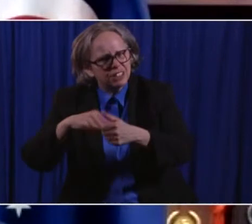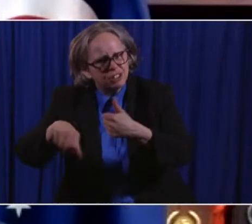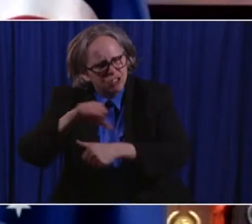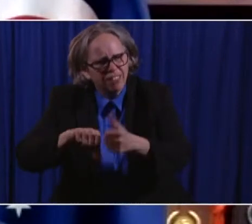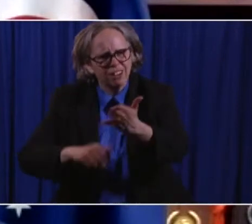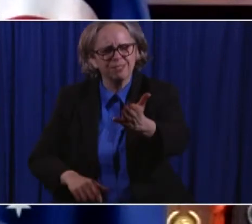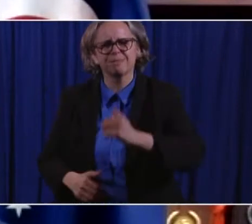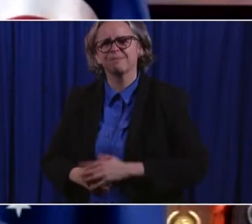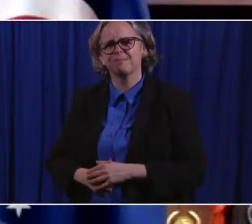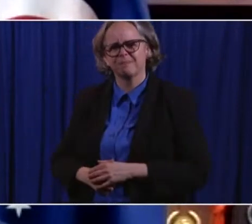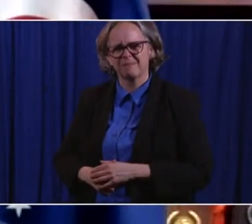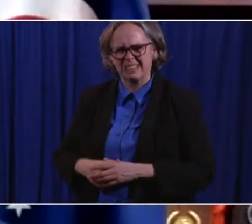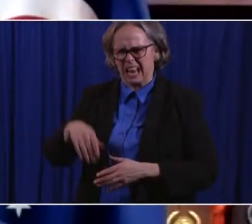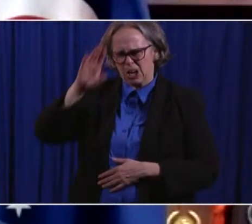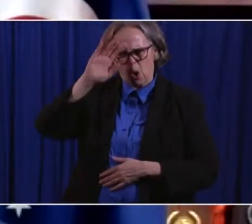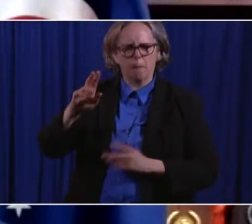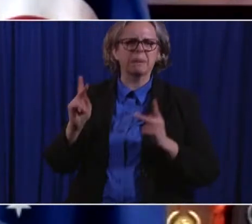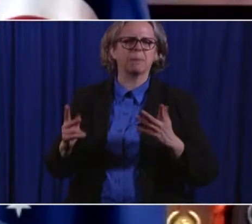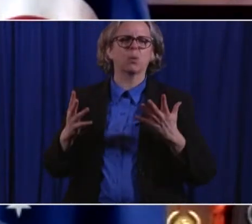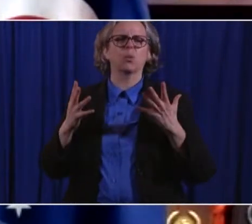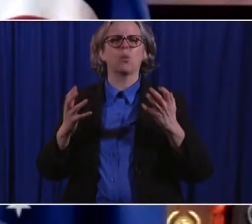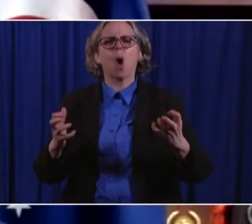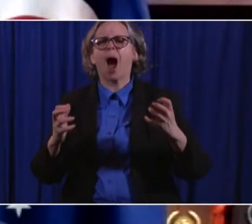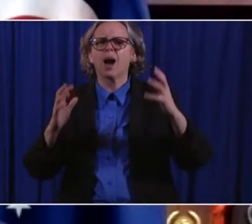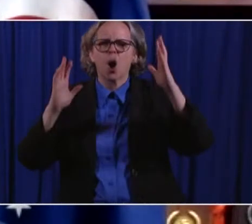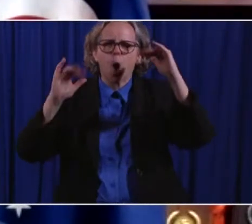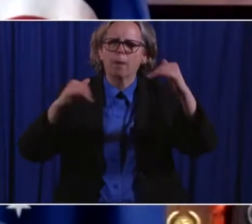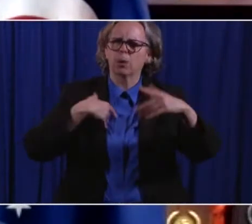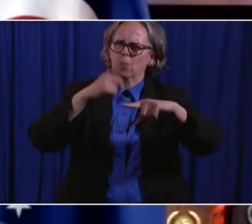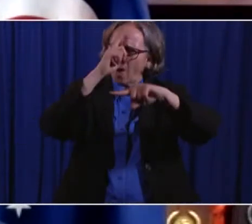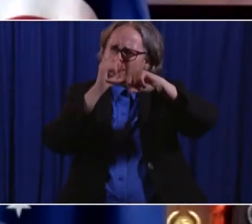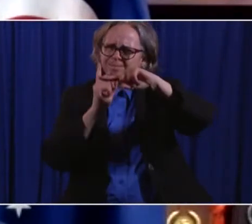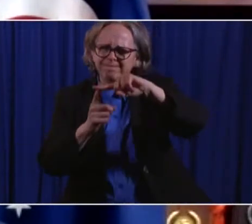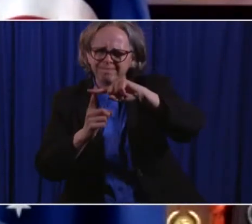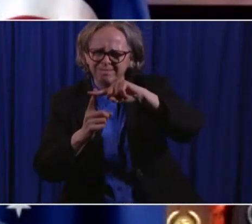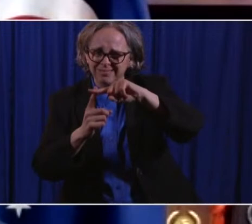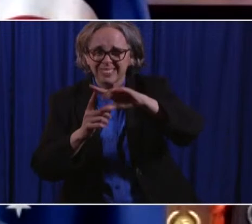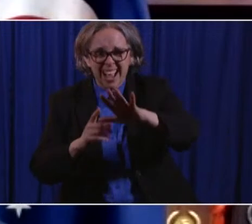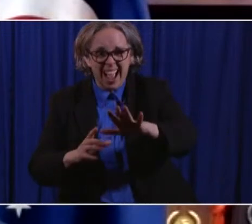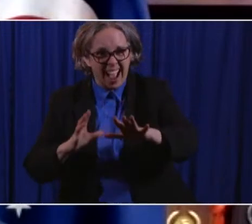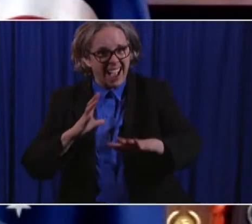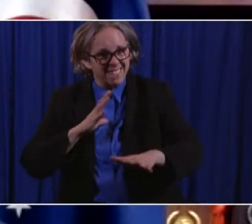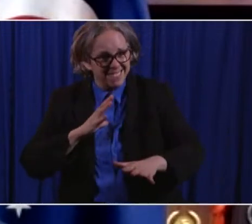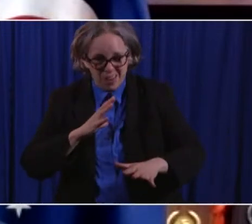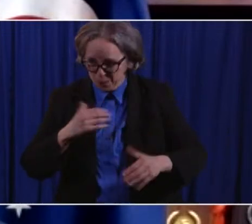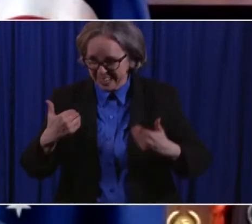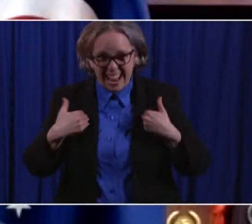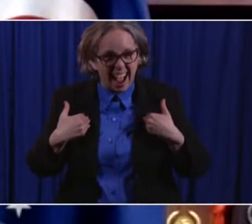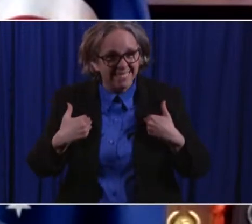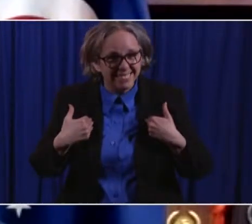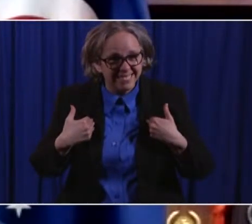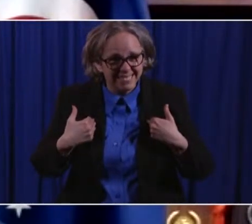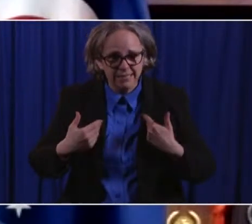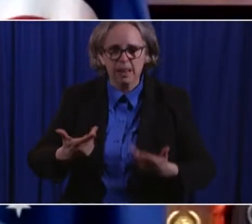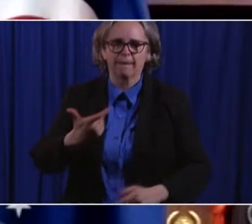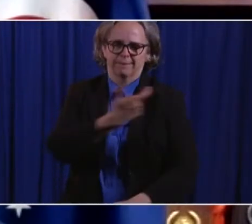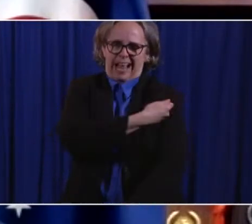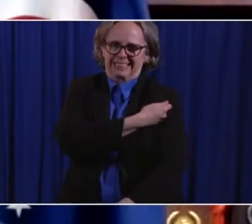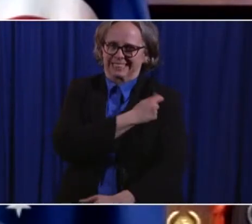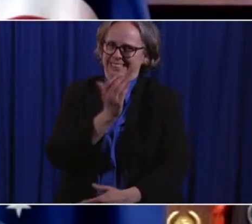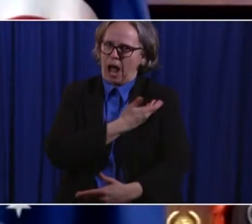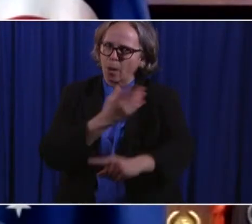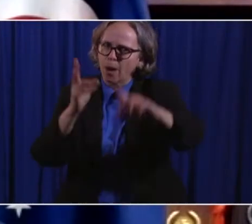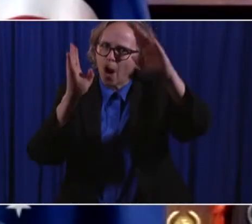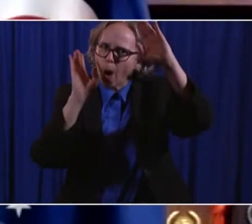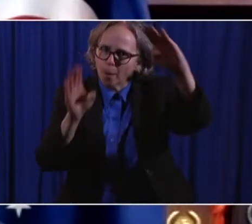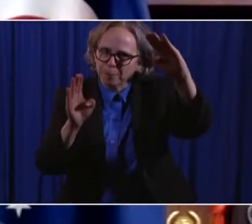and optimism, they should have that. And we're just real proud of all those people that have been pitching in to